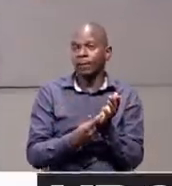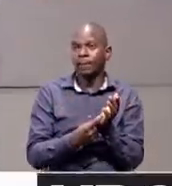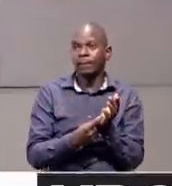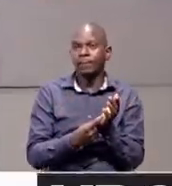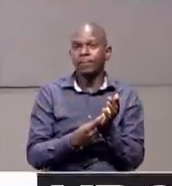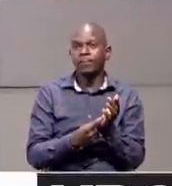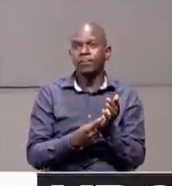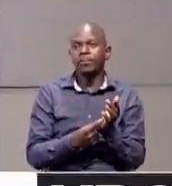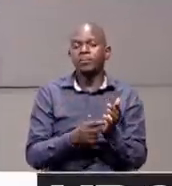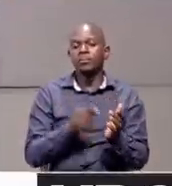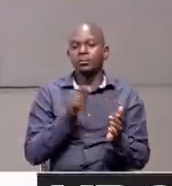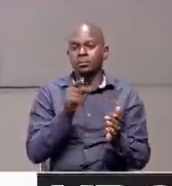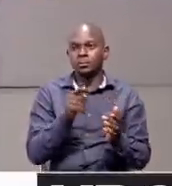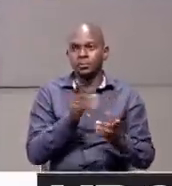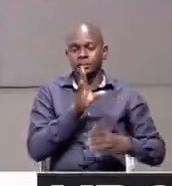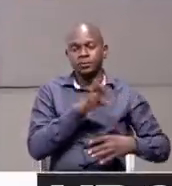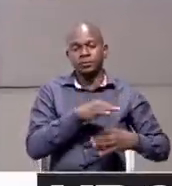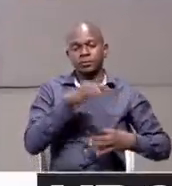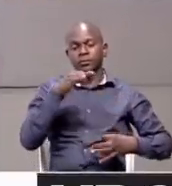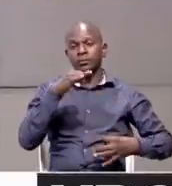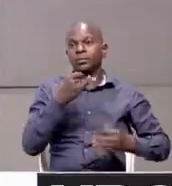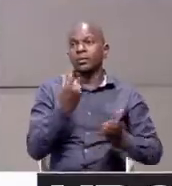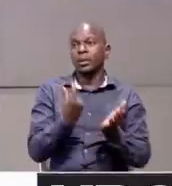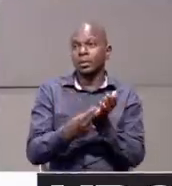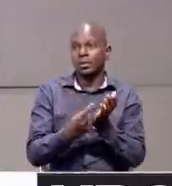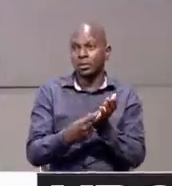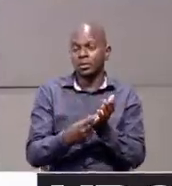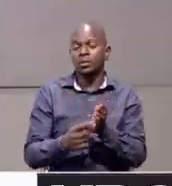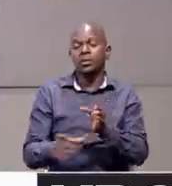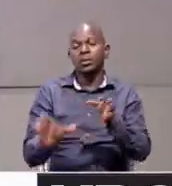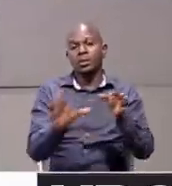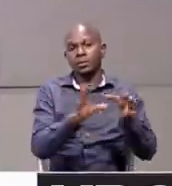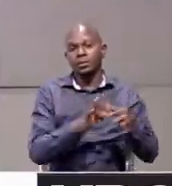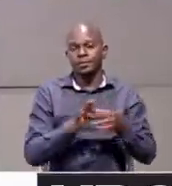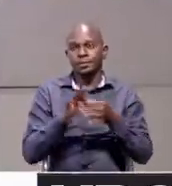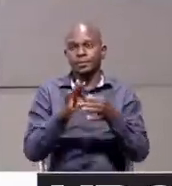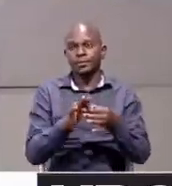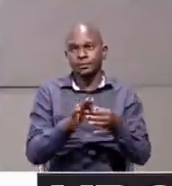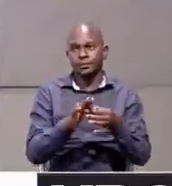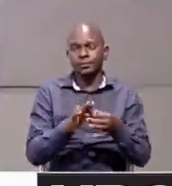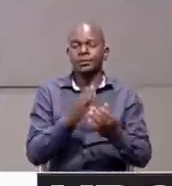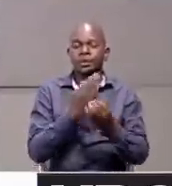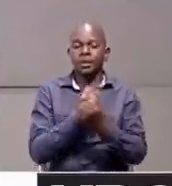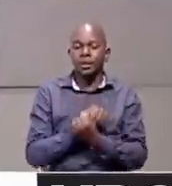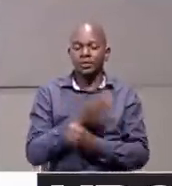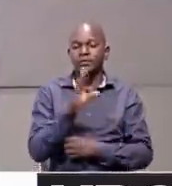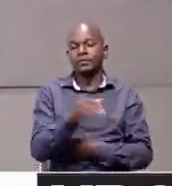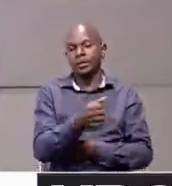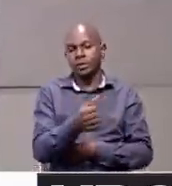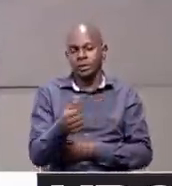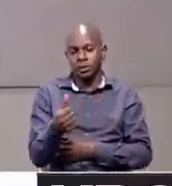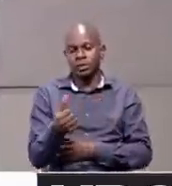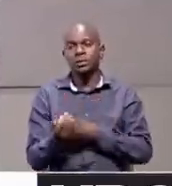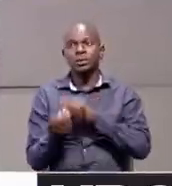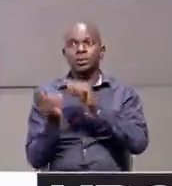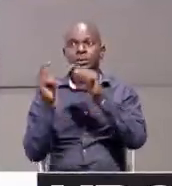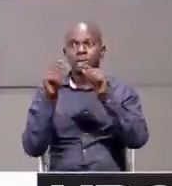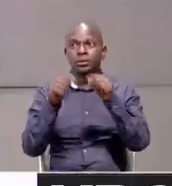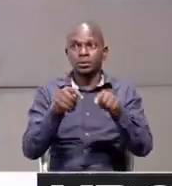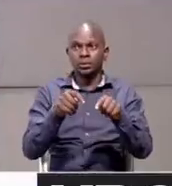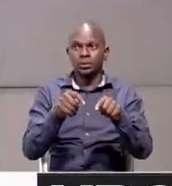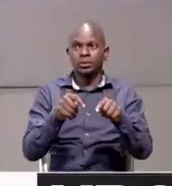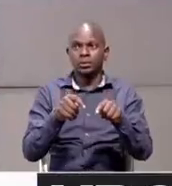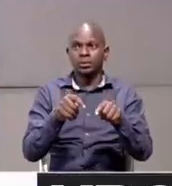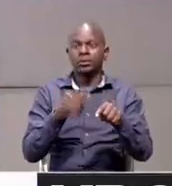that the spirit of Uganda, of unity and love for one another, comes in the heart of